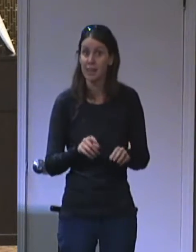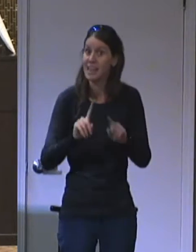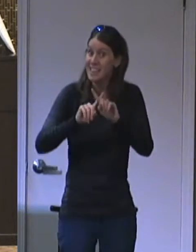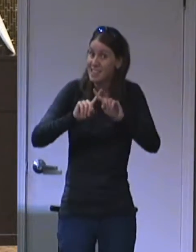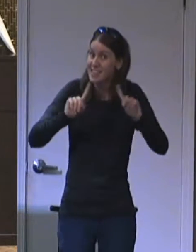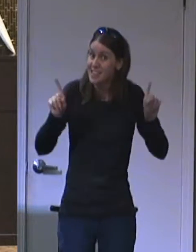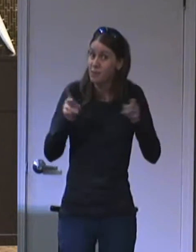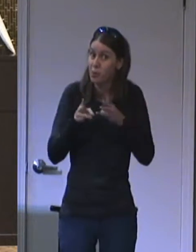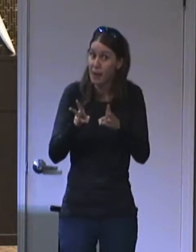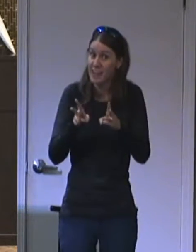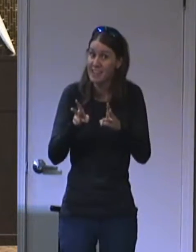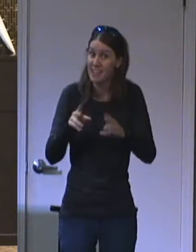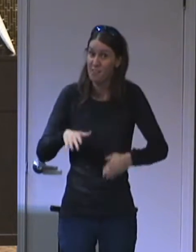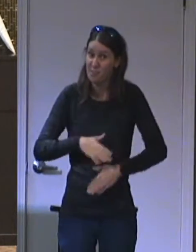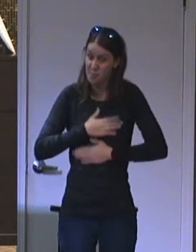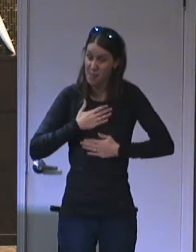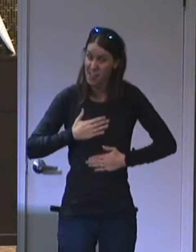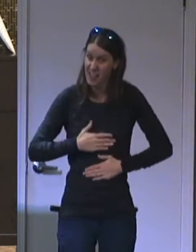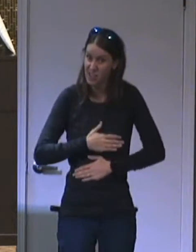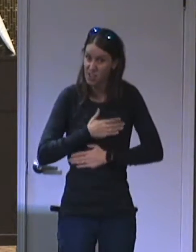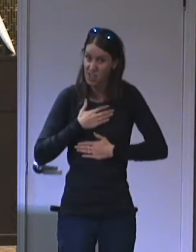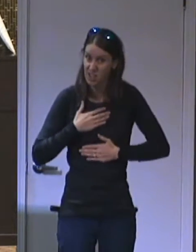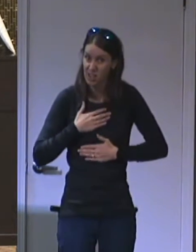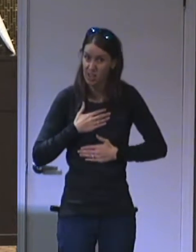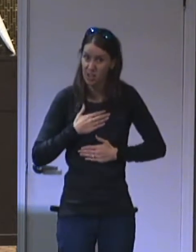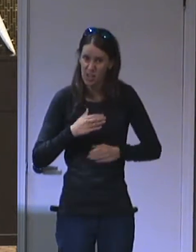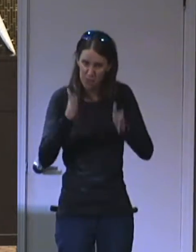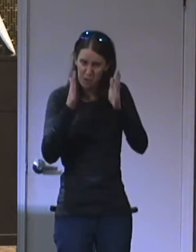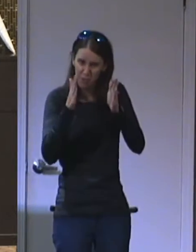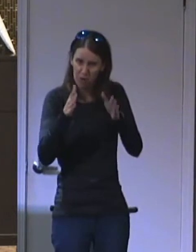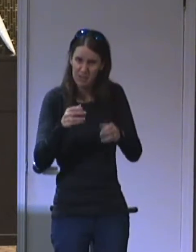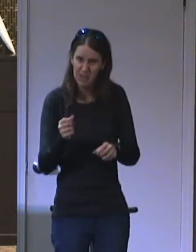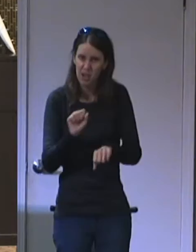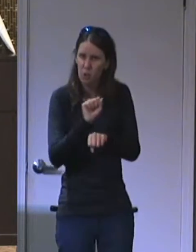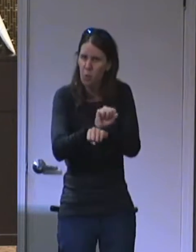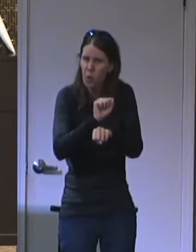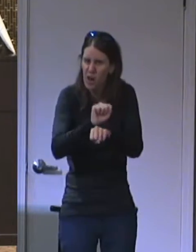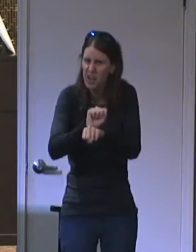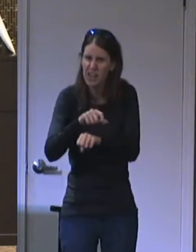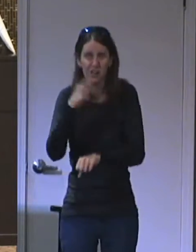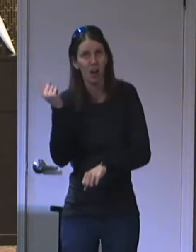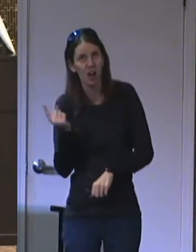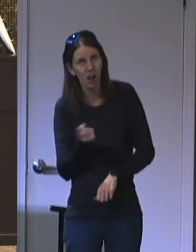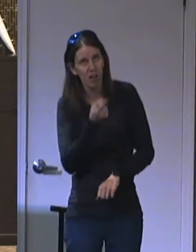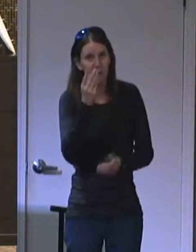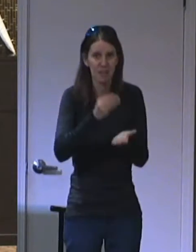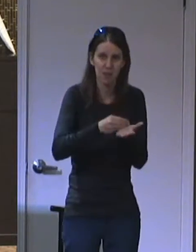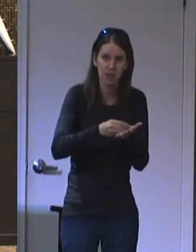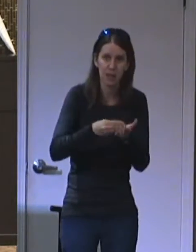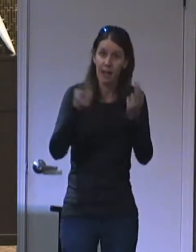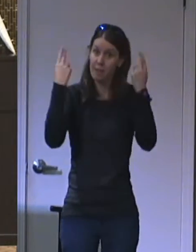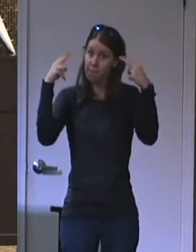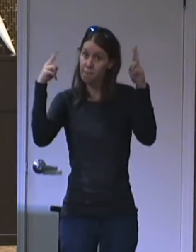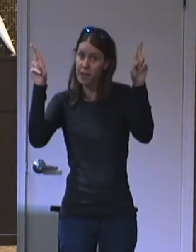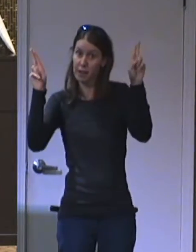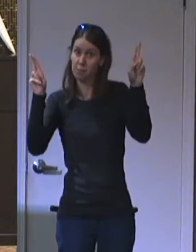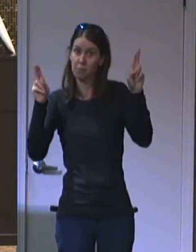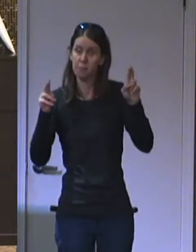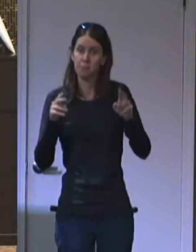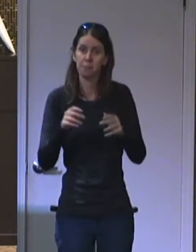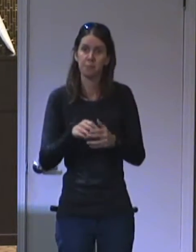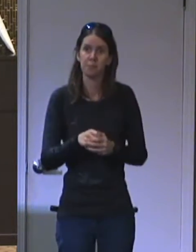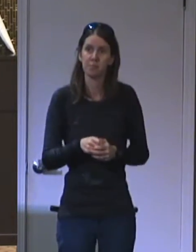But also certain pleasures. You can be addicted to making money, you can be addicted to fame, you can be addicted